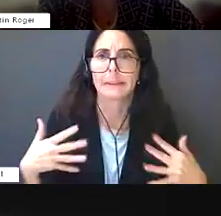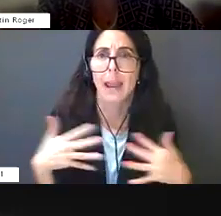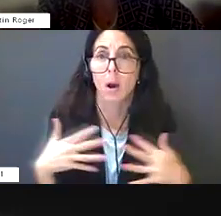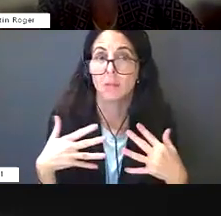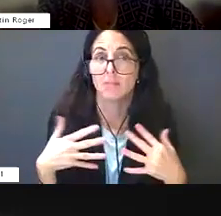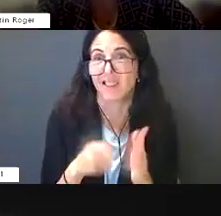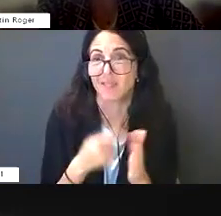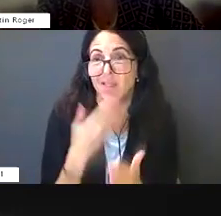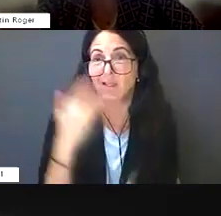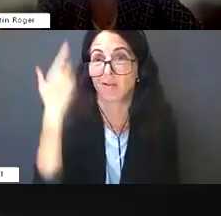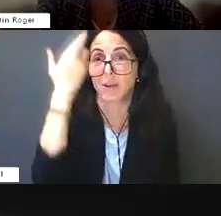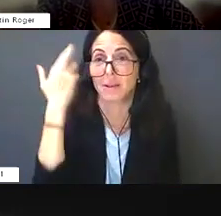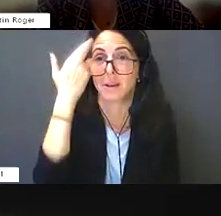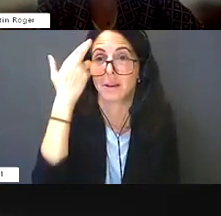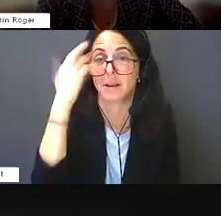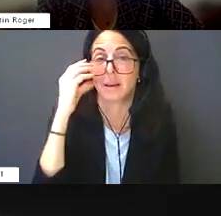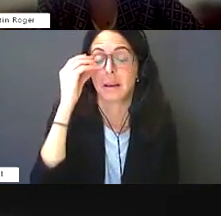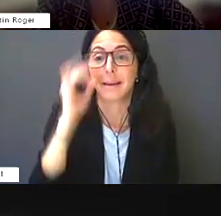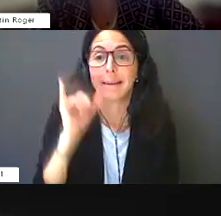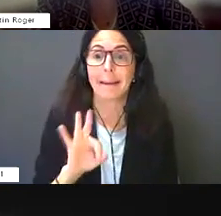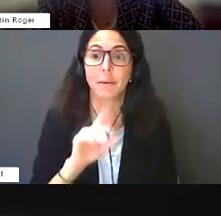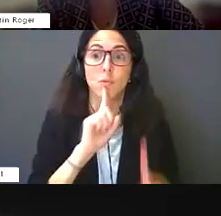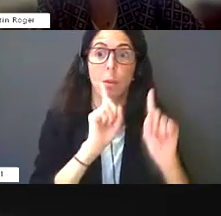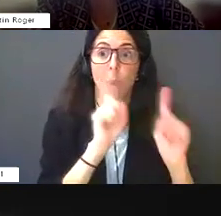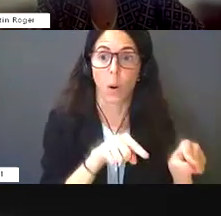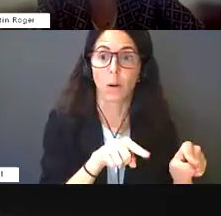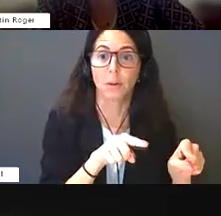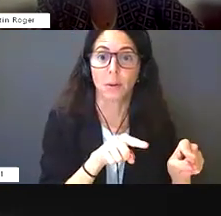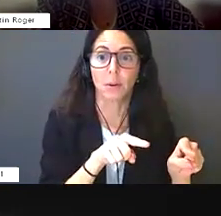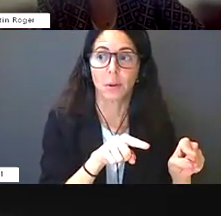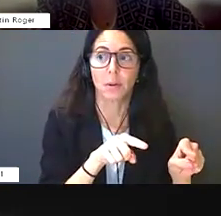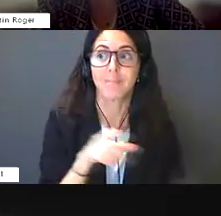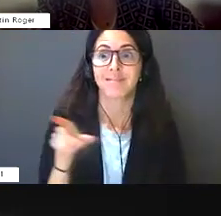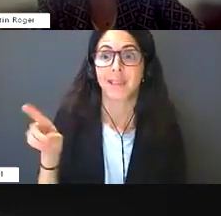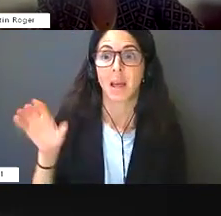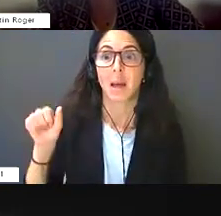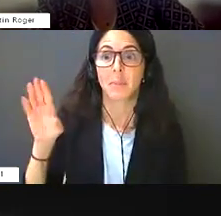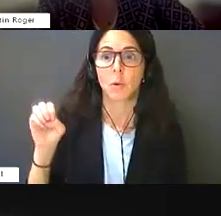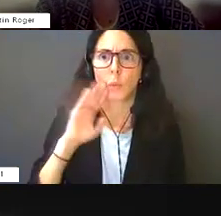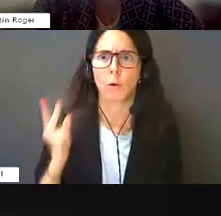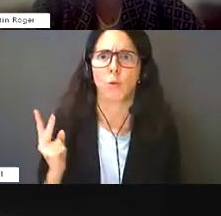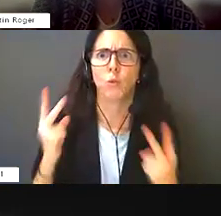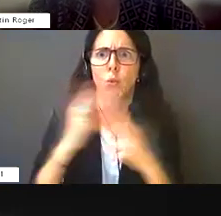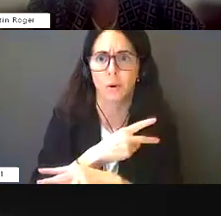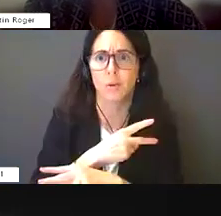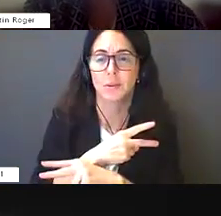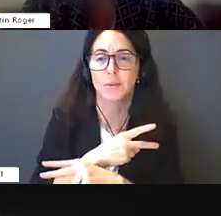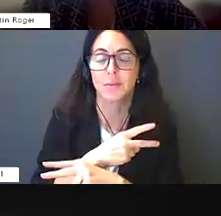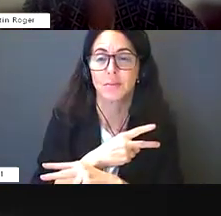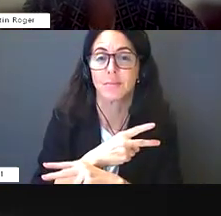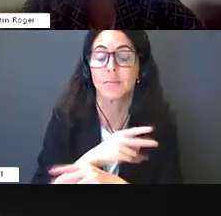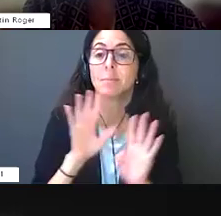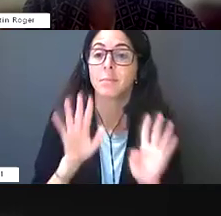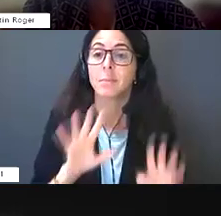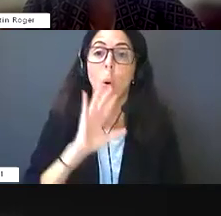rightly so, that the abuse will be potentially exacerbated or worsened. So an